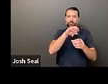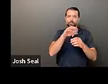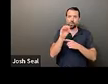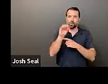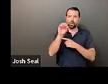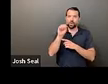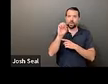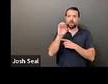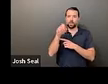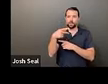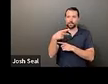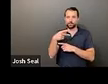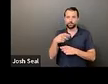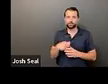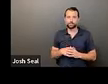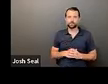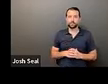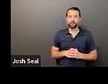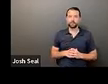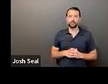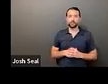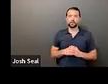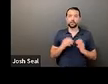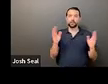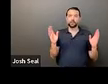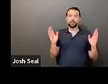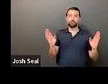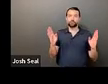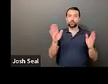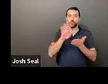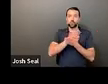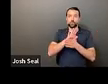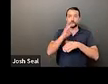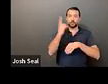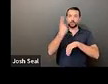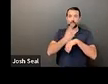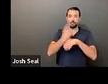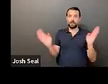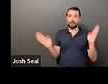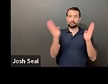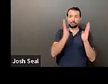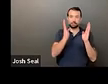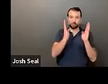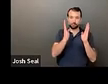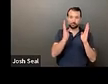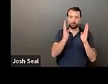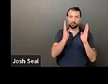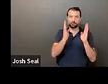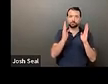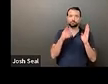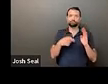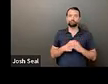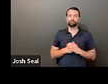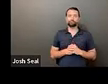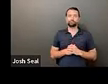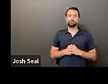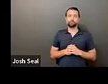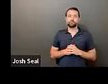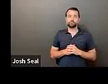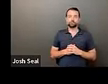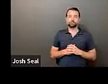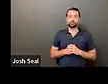Abbreviated day. So as I mentioned, our information, the information that we gather